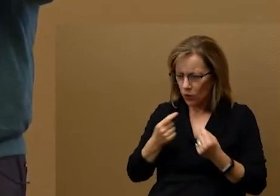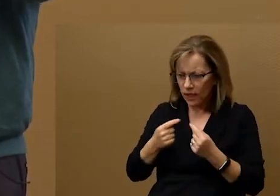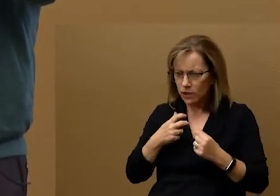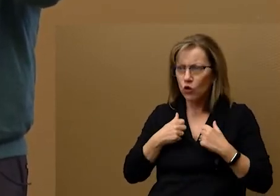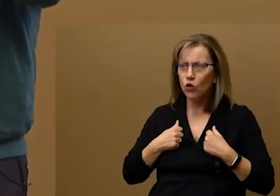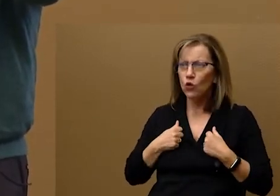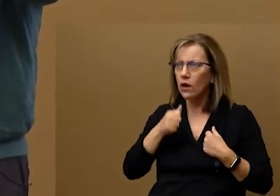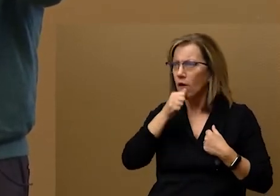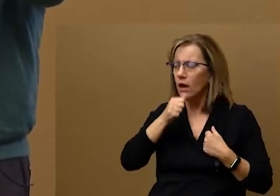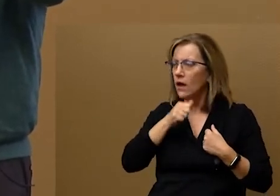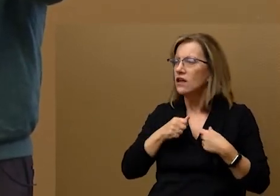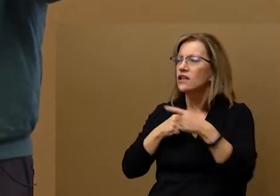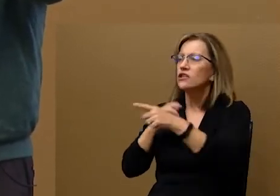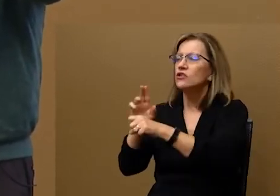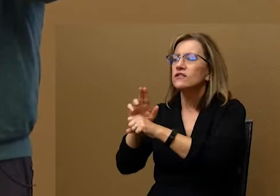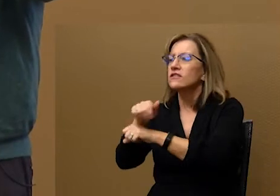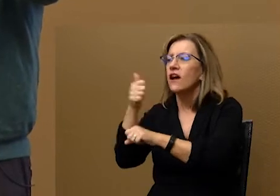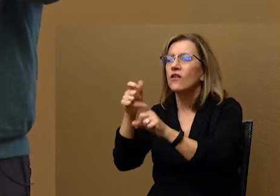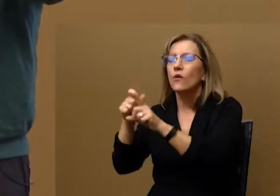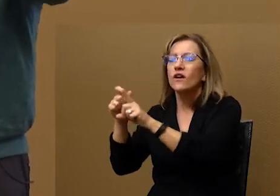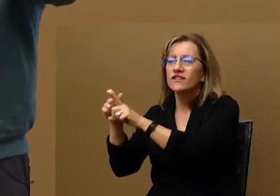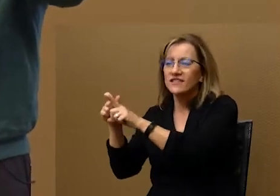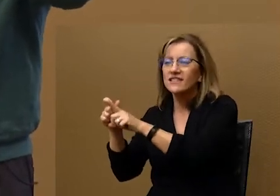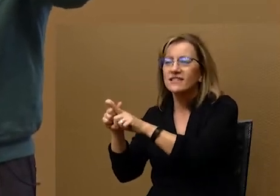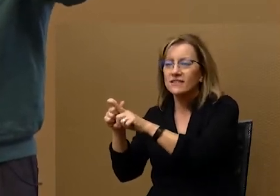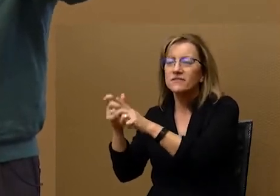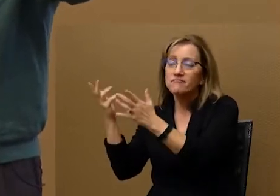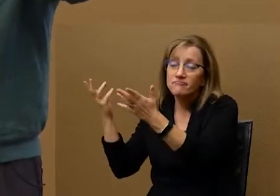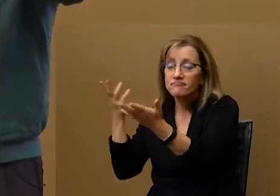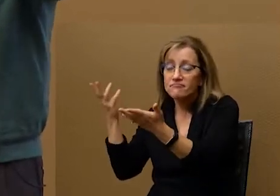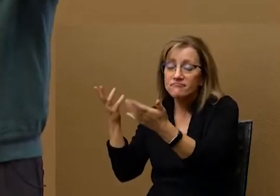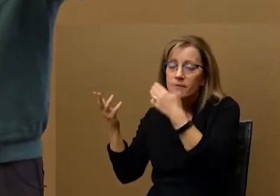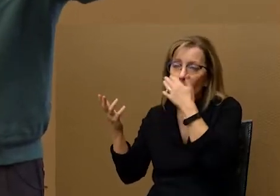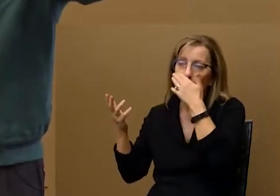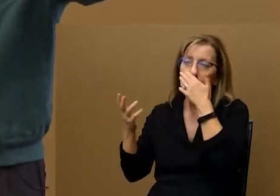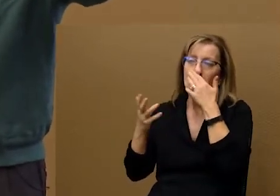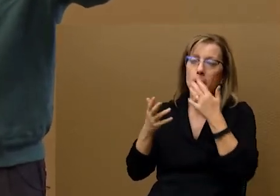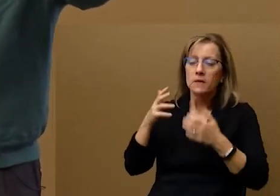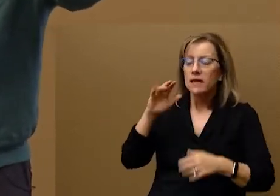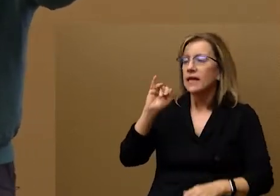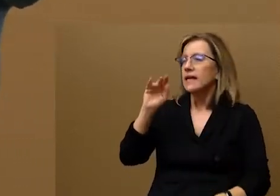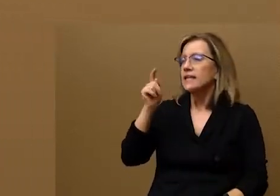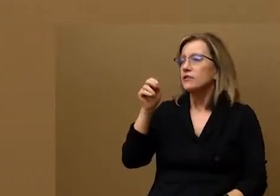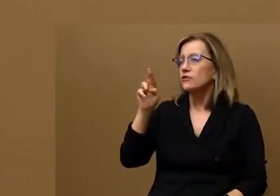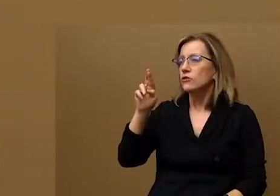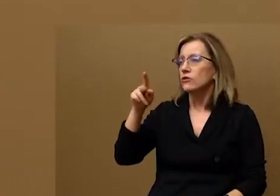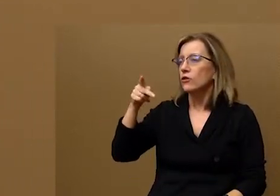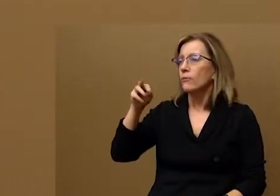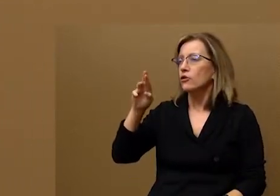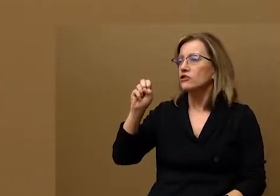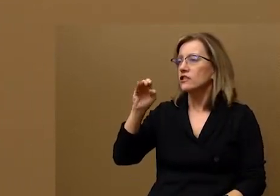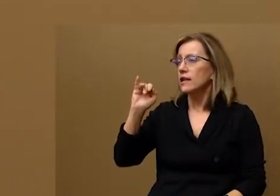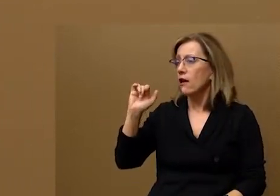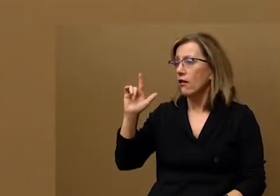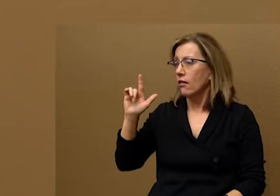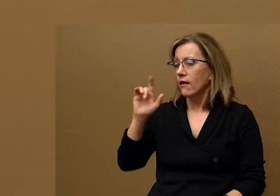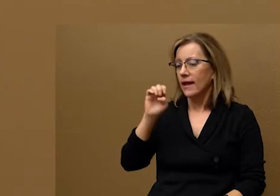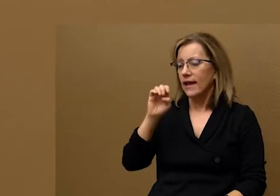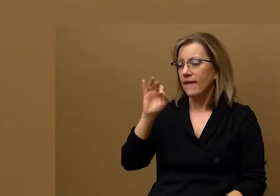keep in control? So I would say coping, but she uses other words and breaks it down in this other way.